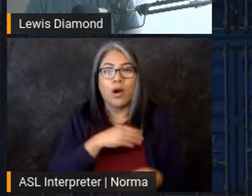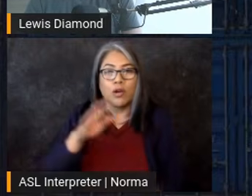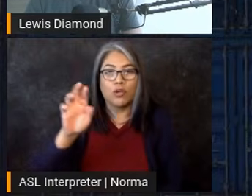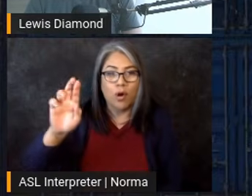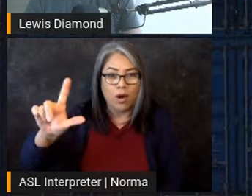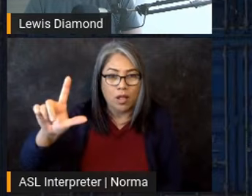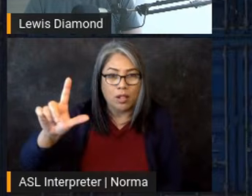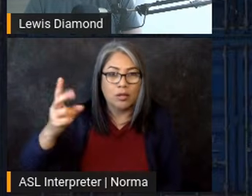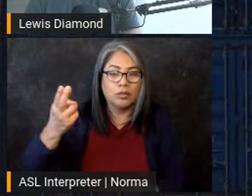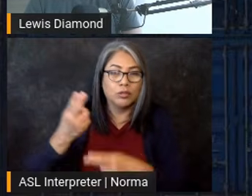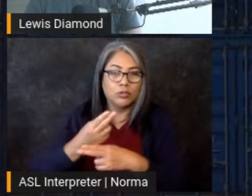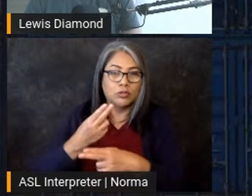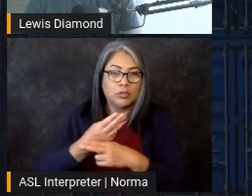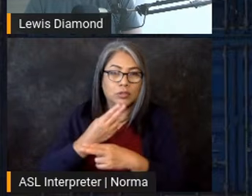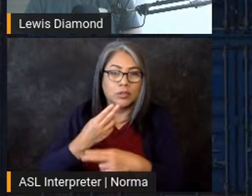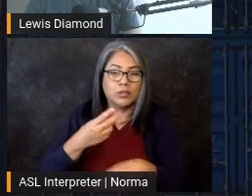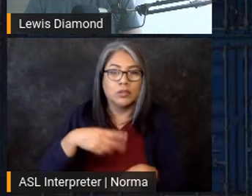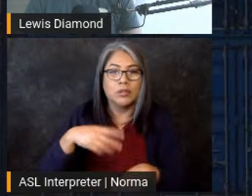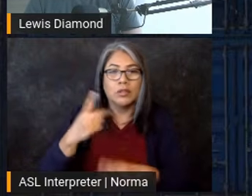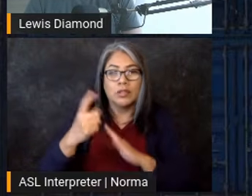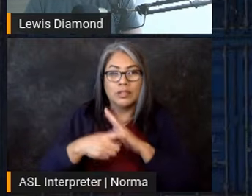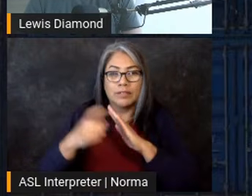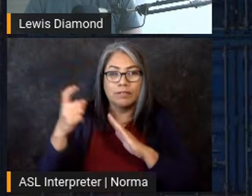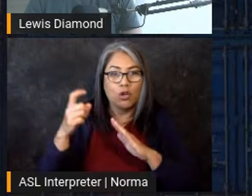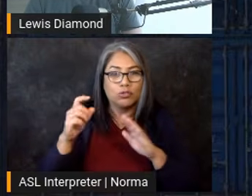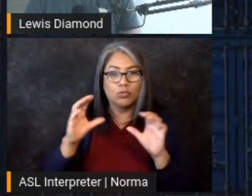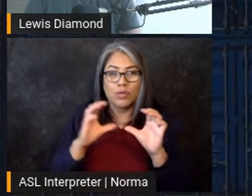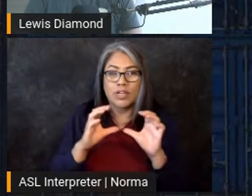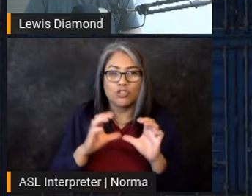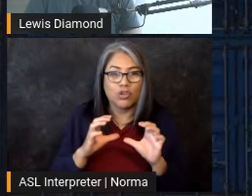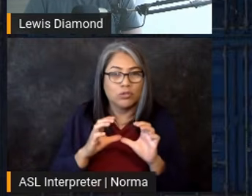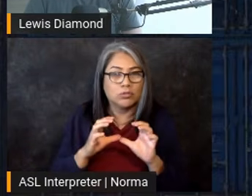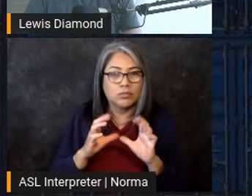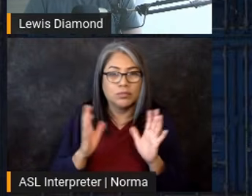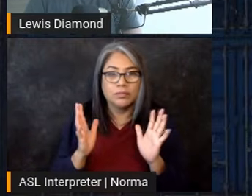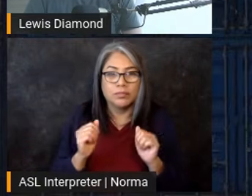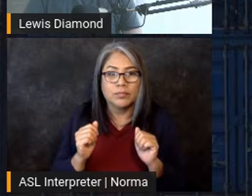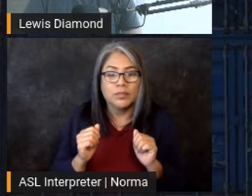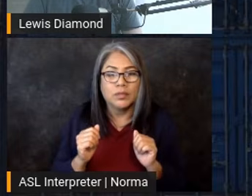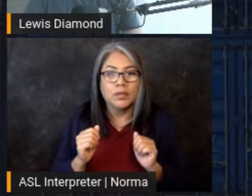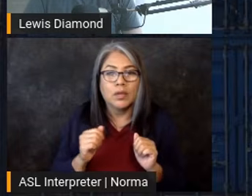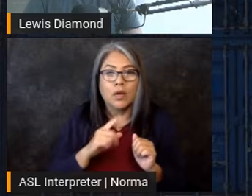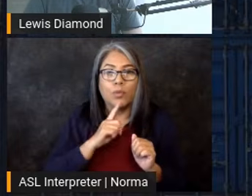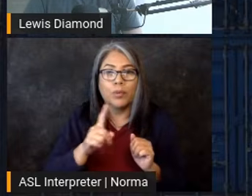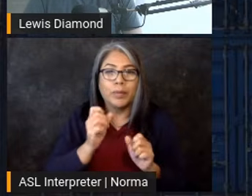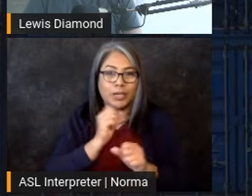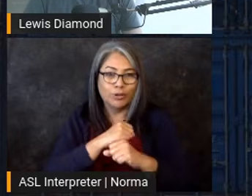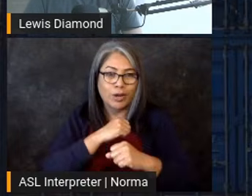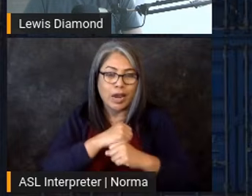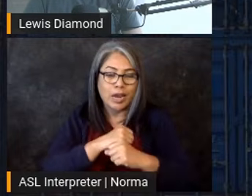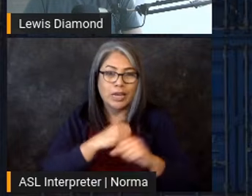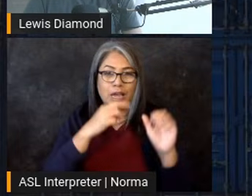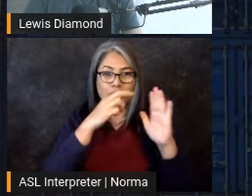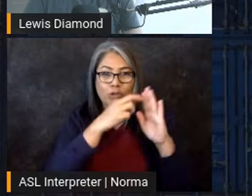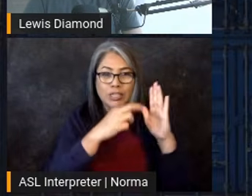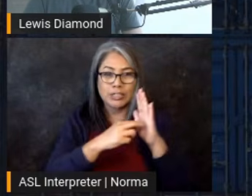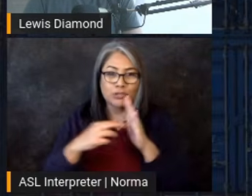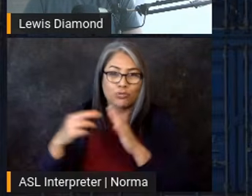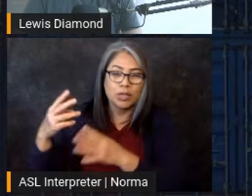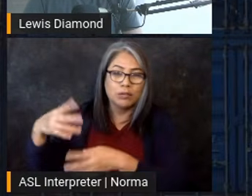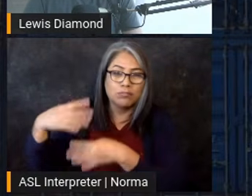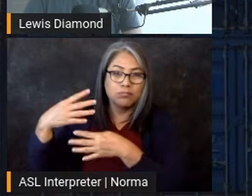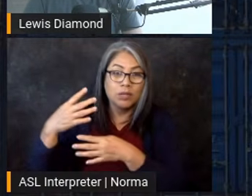the default credentials. And we're going to be creating a registry here that will